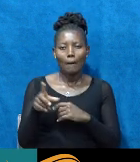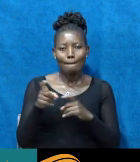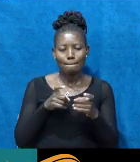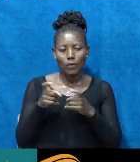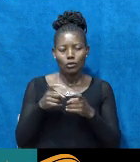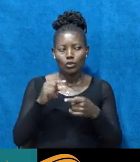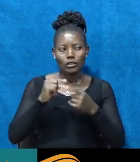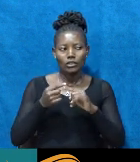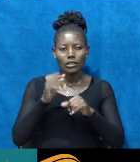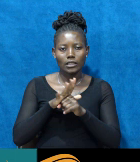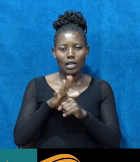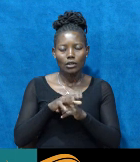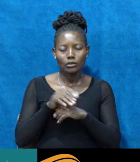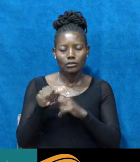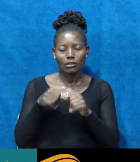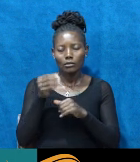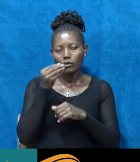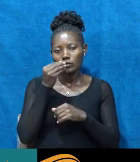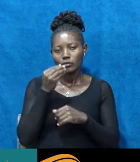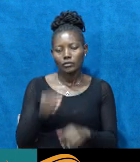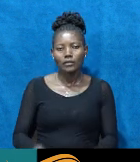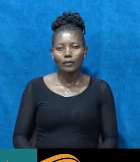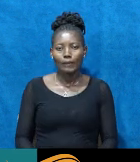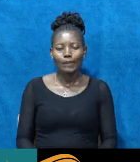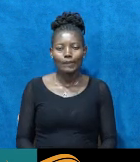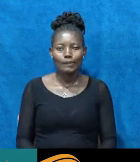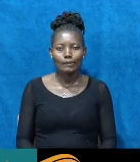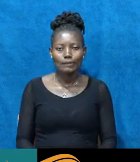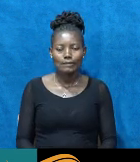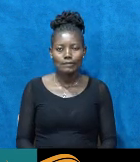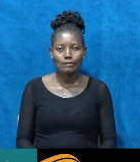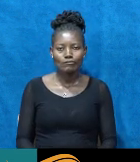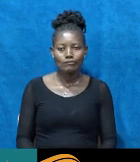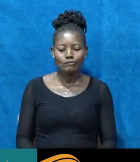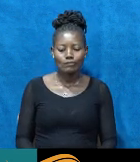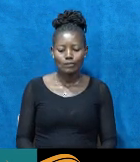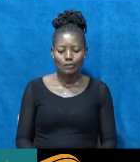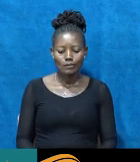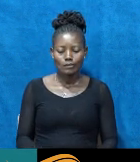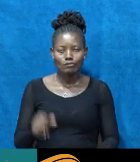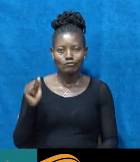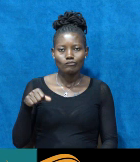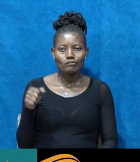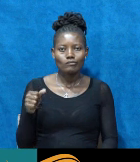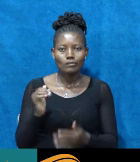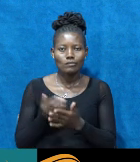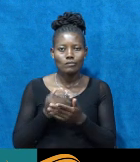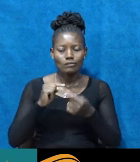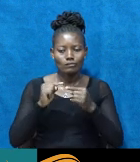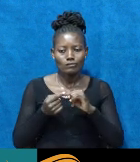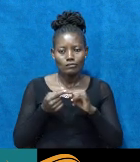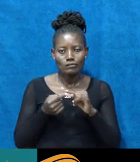and rehabilitation? Okay. So yes, some injuries would require a bit of